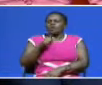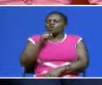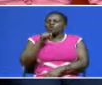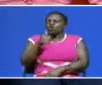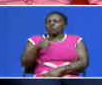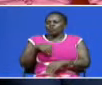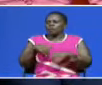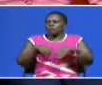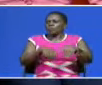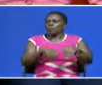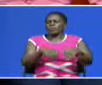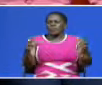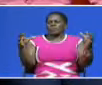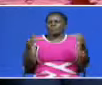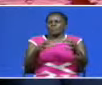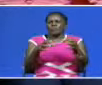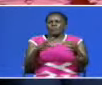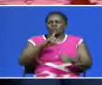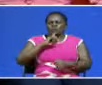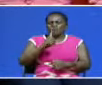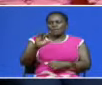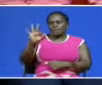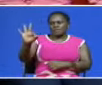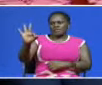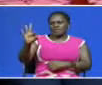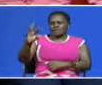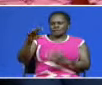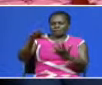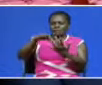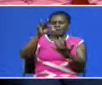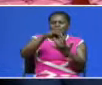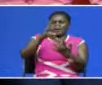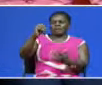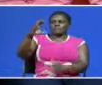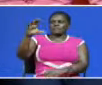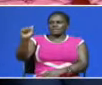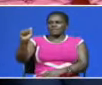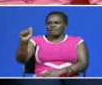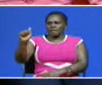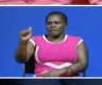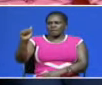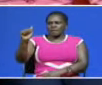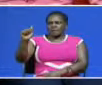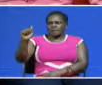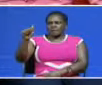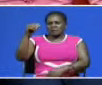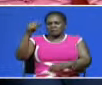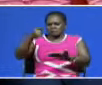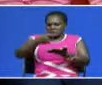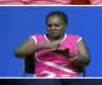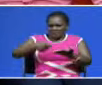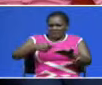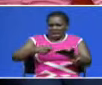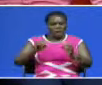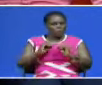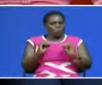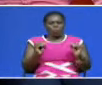not adhering to party directives. The 3 nominated MCAs include Ann Thumbi, did not sign Governor